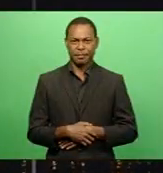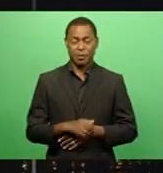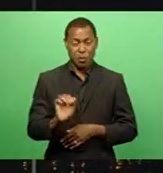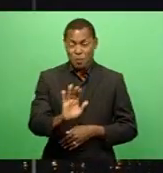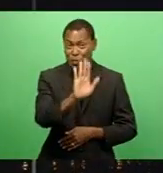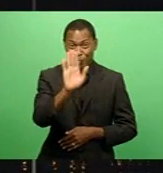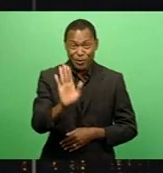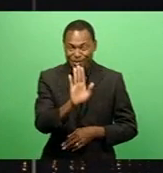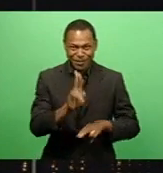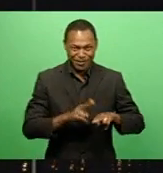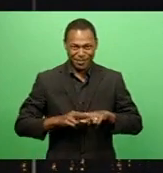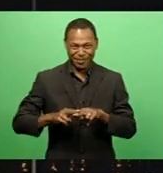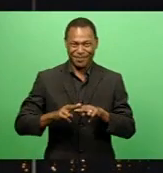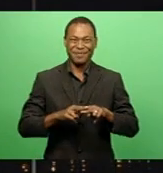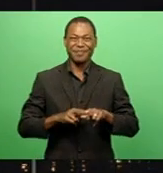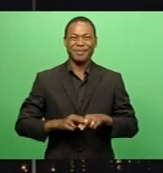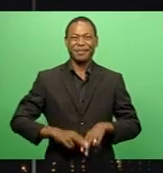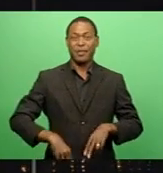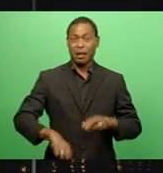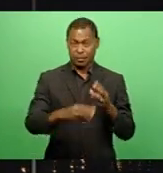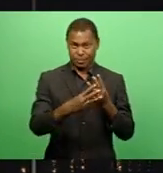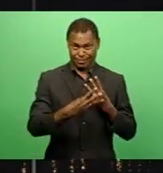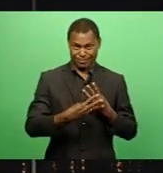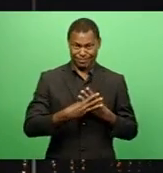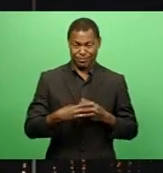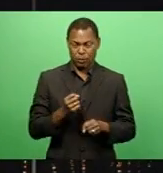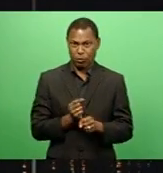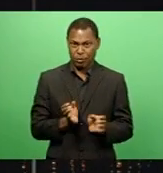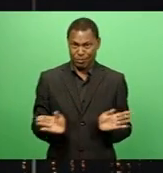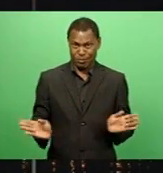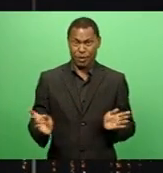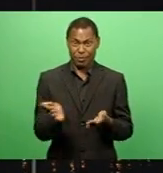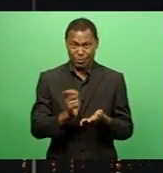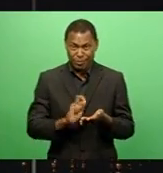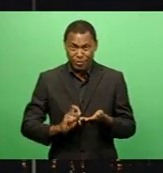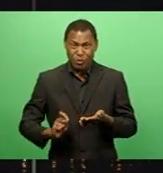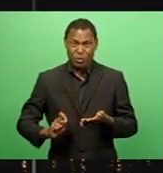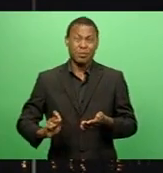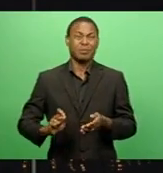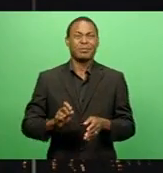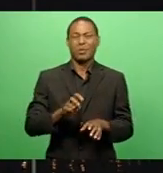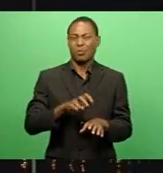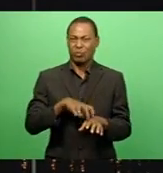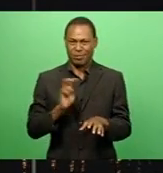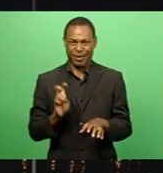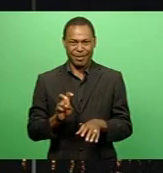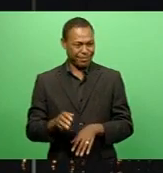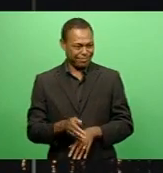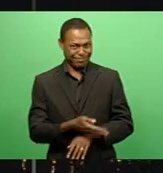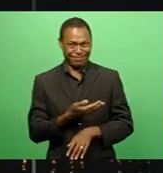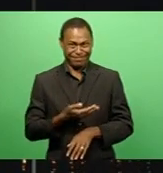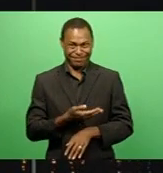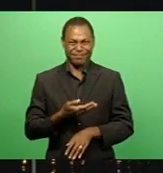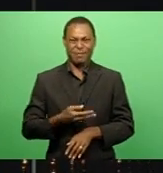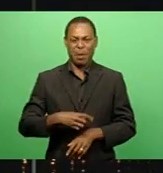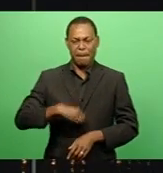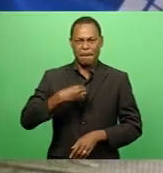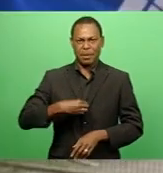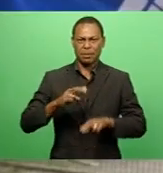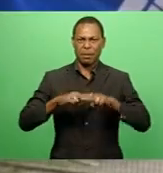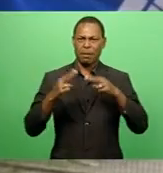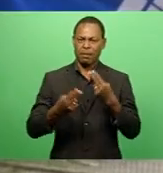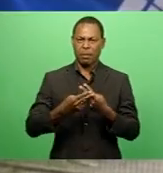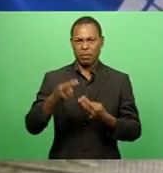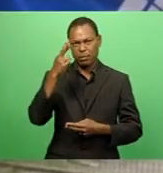Bulonaka, Fiji. Social Democratic Liberal Party General Secretary Emmeline Duitu Turanga has resigned, citing personal and family as